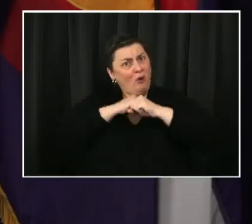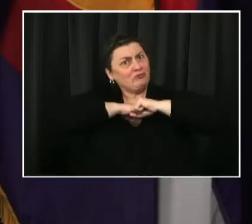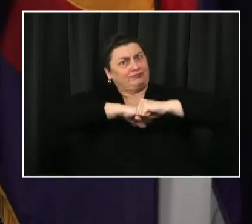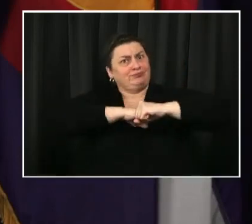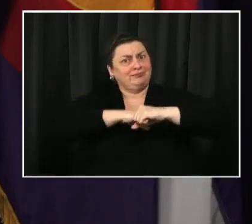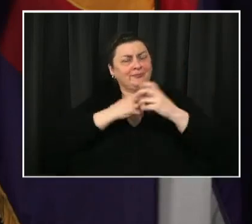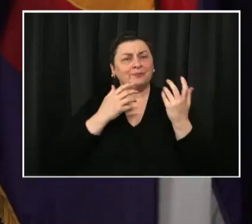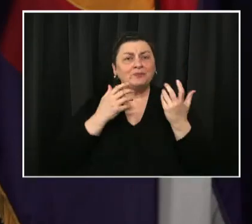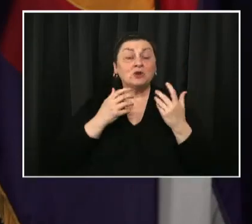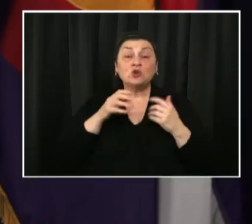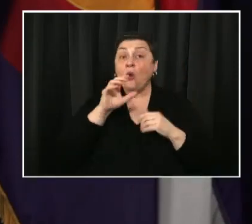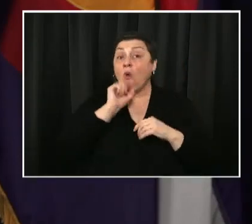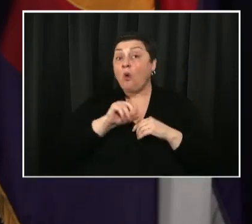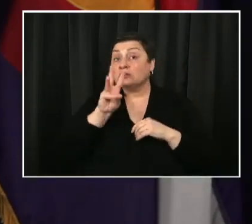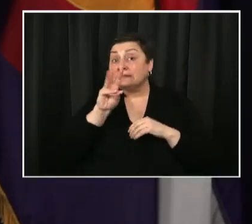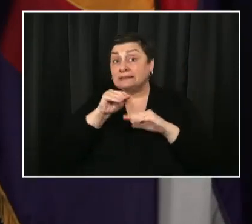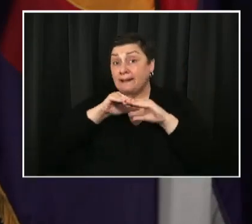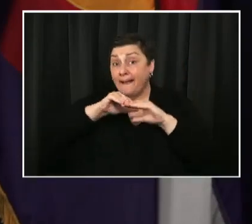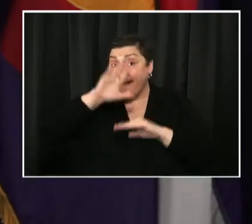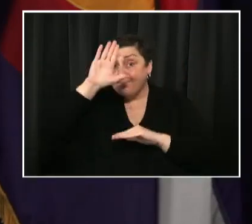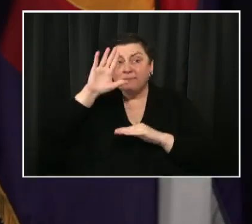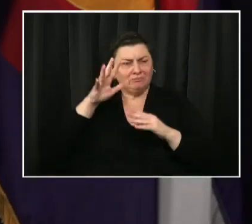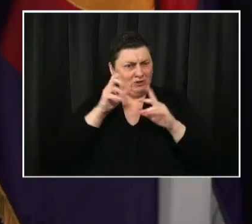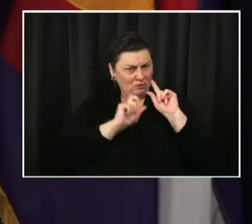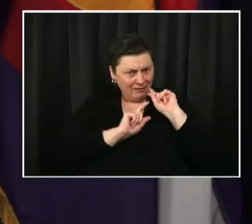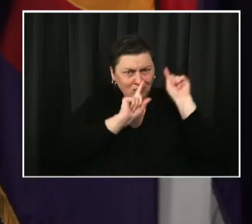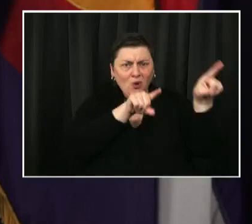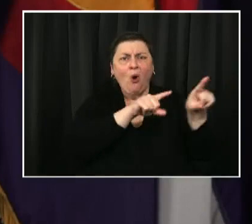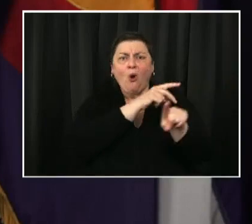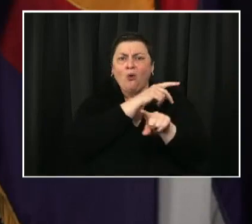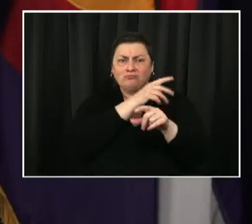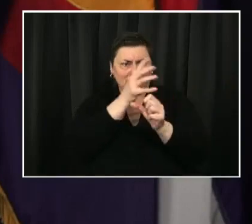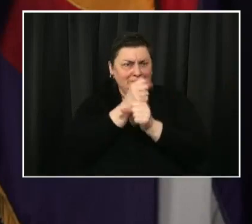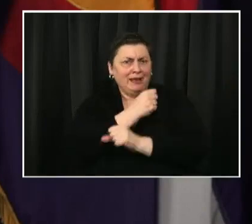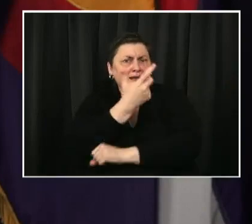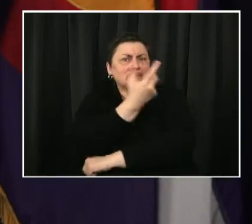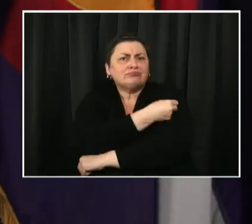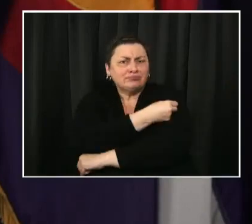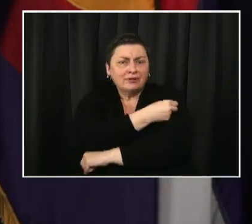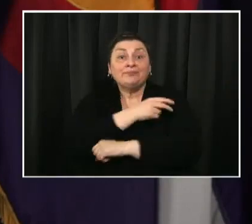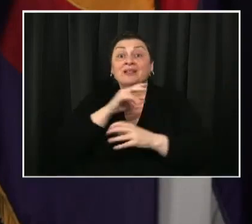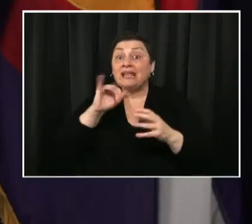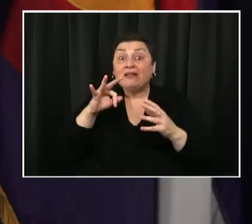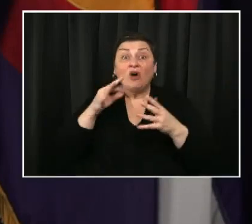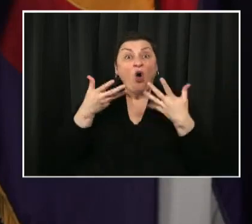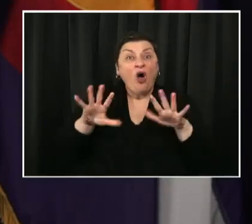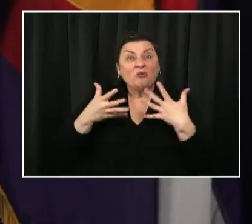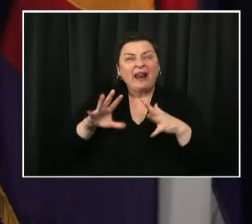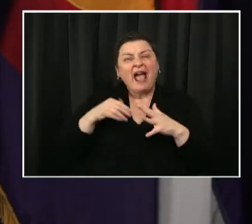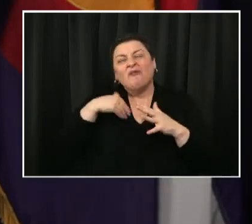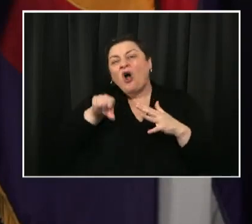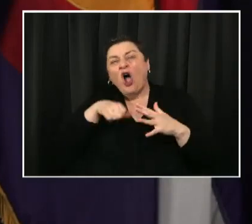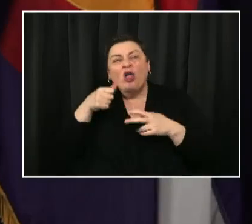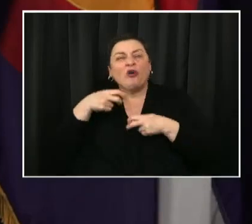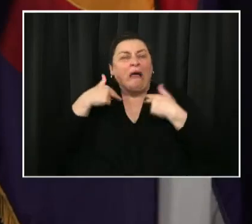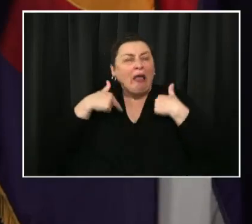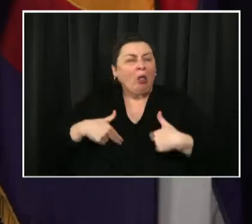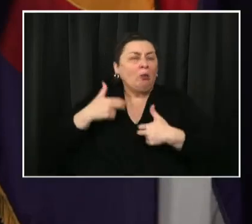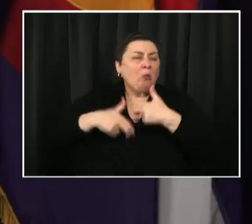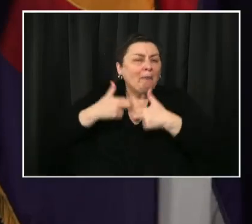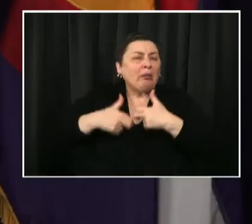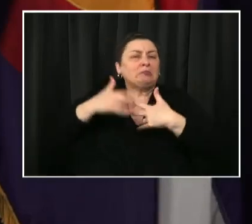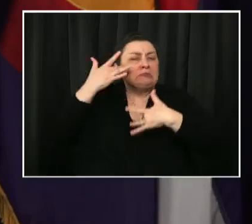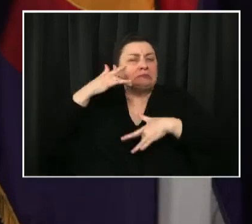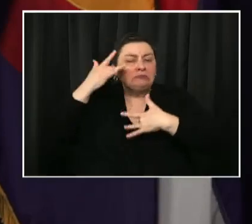up, go in and get it. People with pre-existing conditions as well. So while we work on to control what